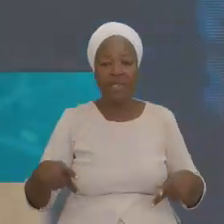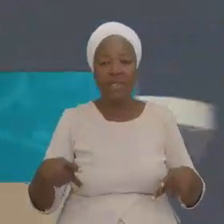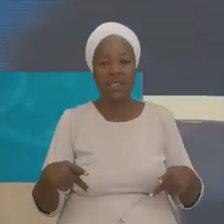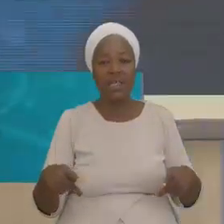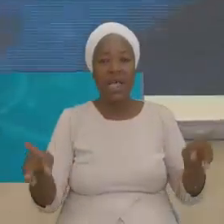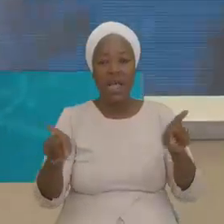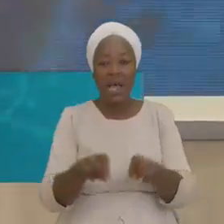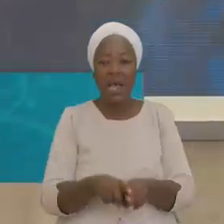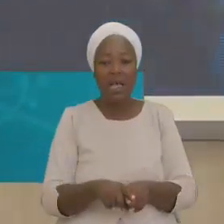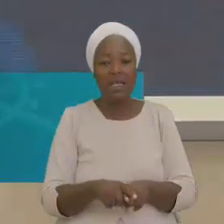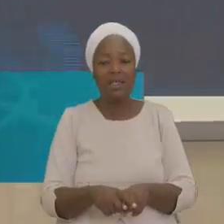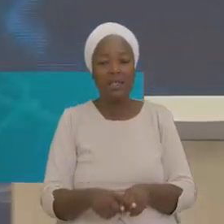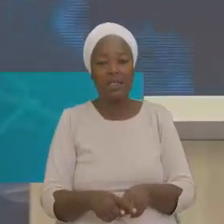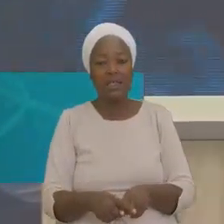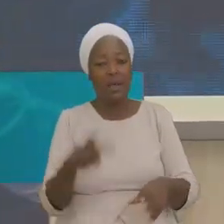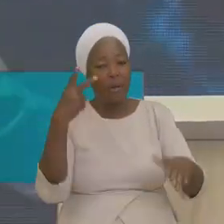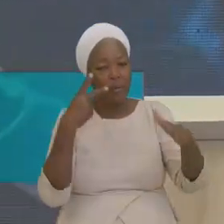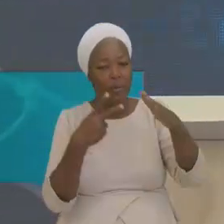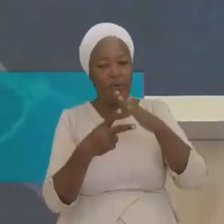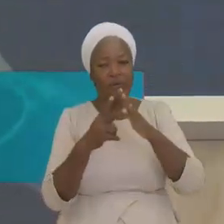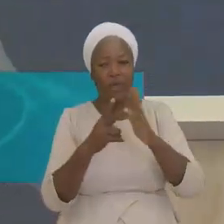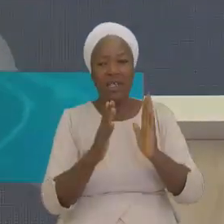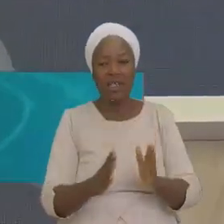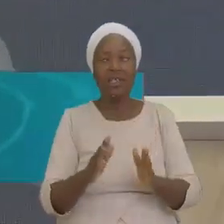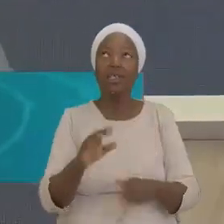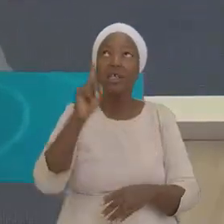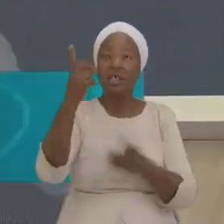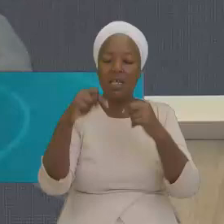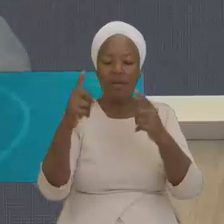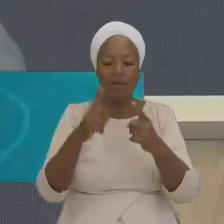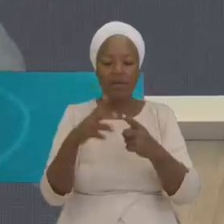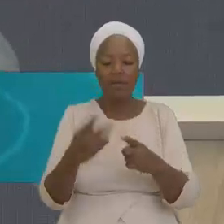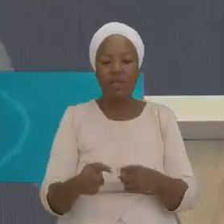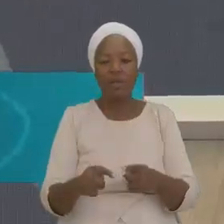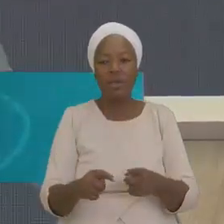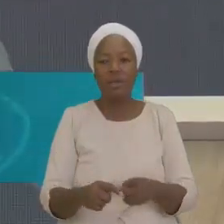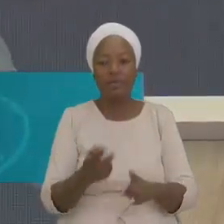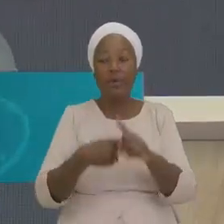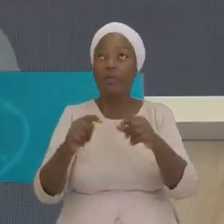prophet, he came to the Father to reveal the mind of the Father to the whole world.